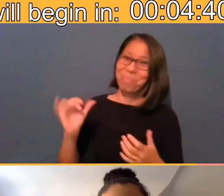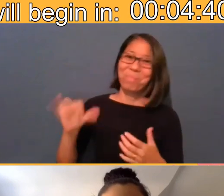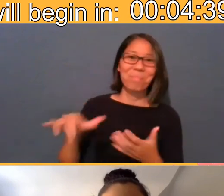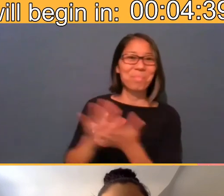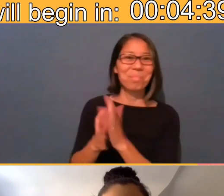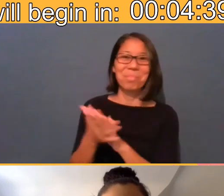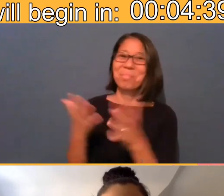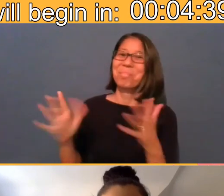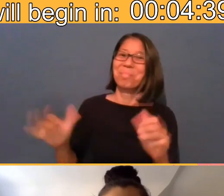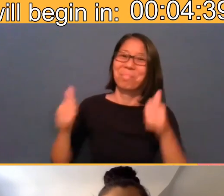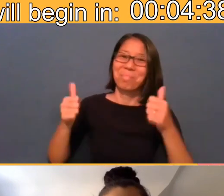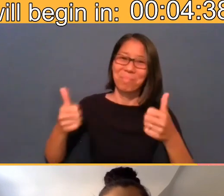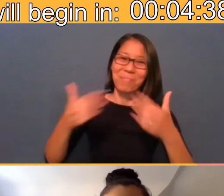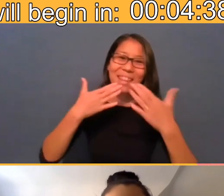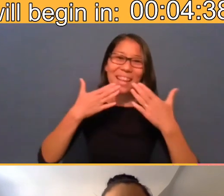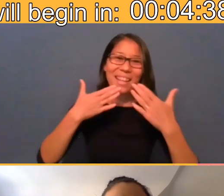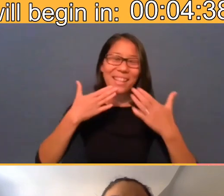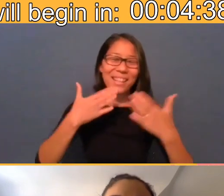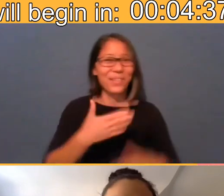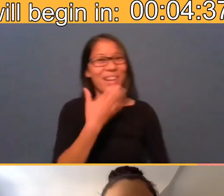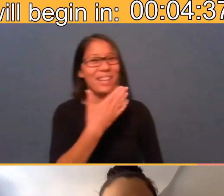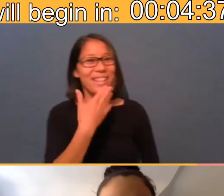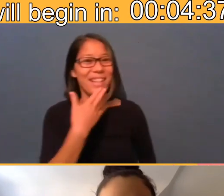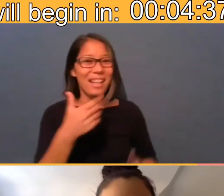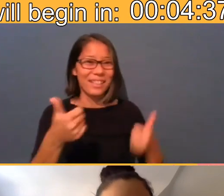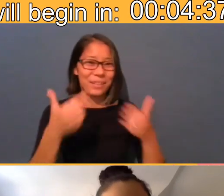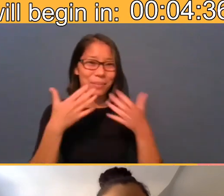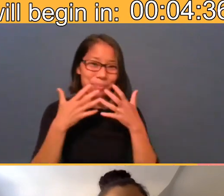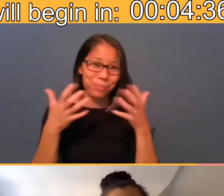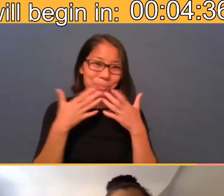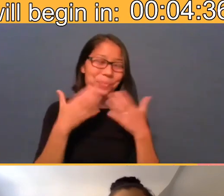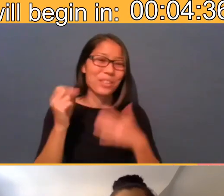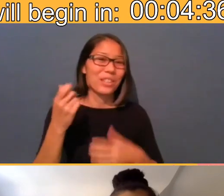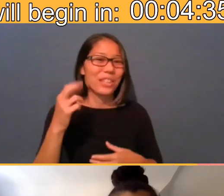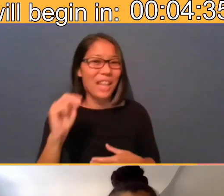Thank you. Gracias. Muchas gracias, Sharon y Vicky y todos.